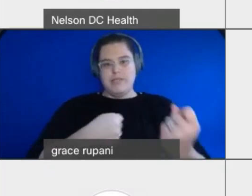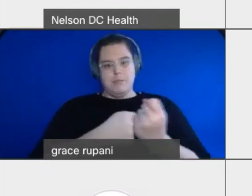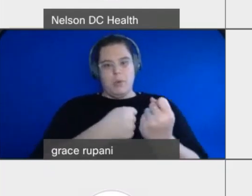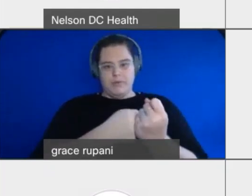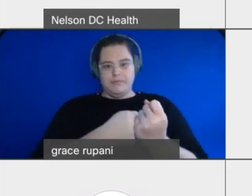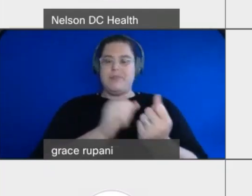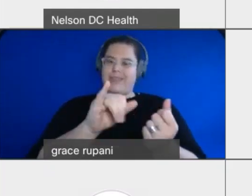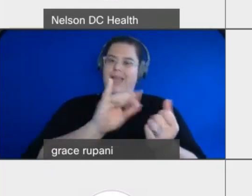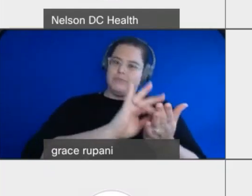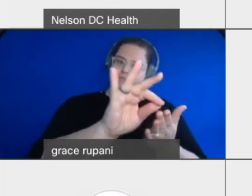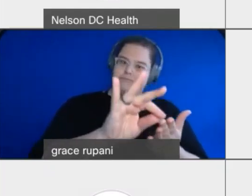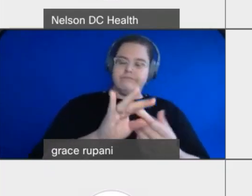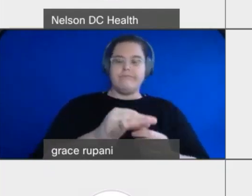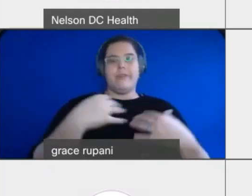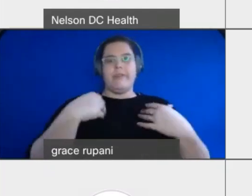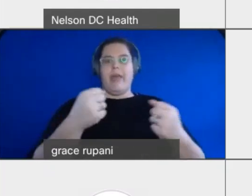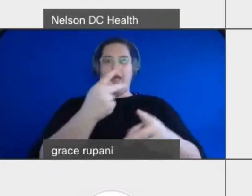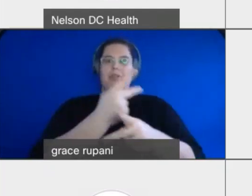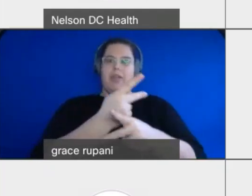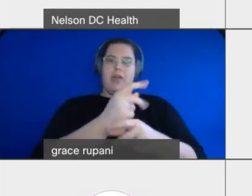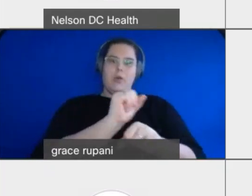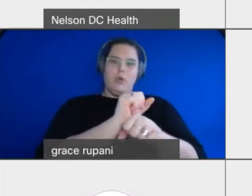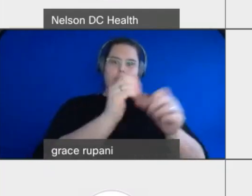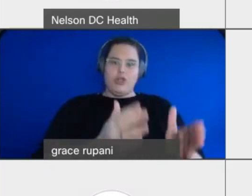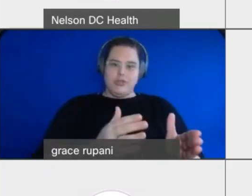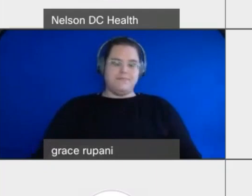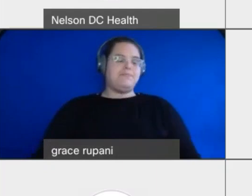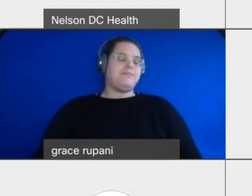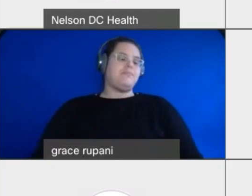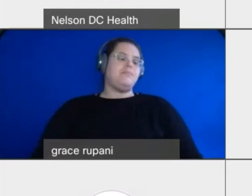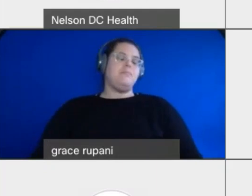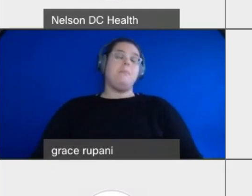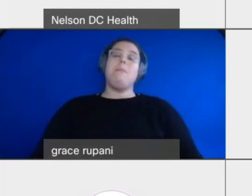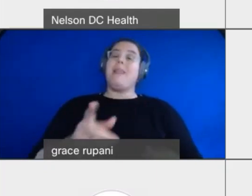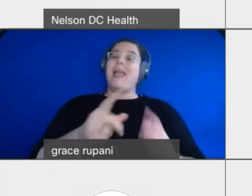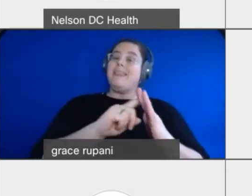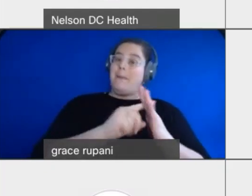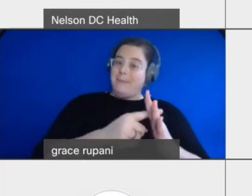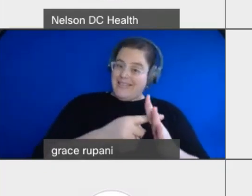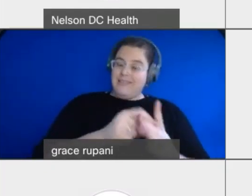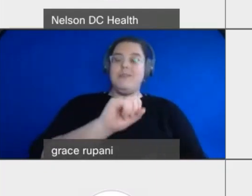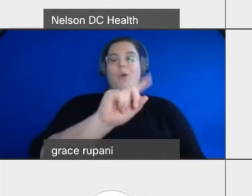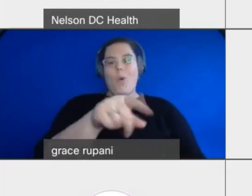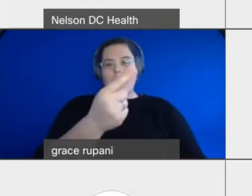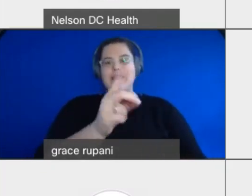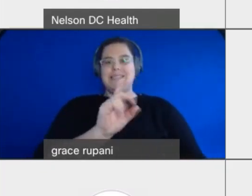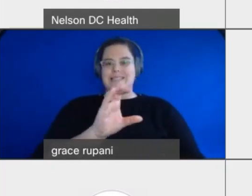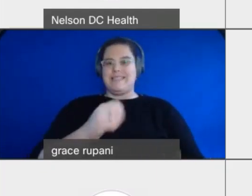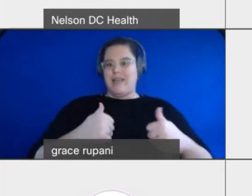initially, this was DC locations, and initially it